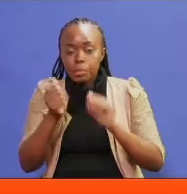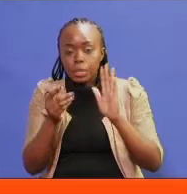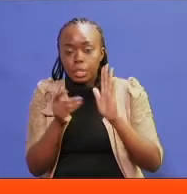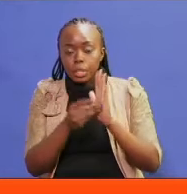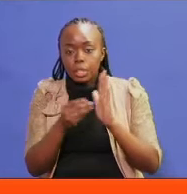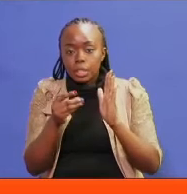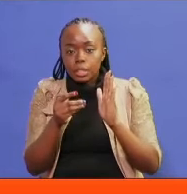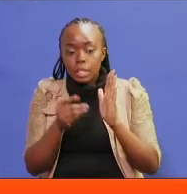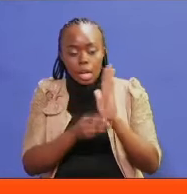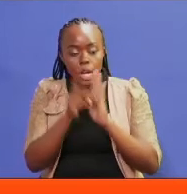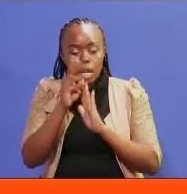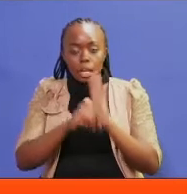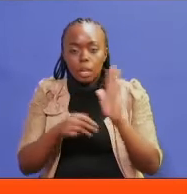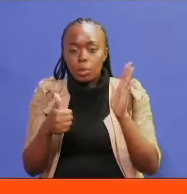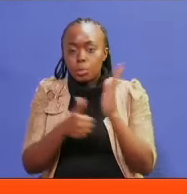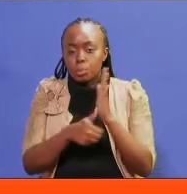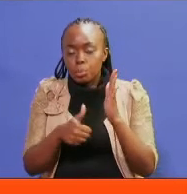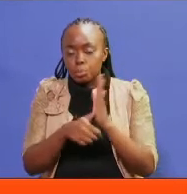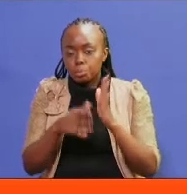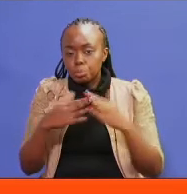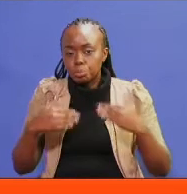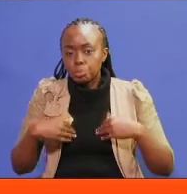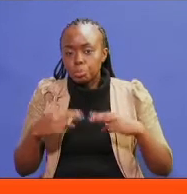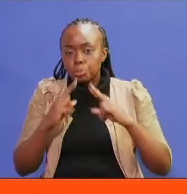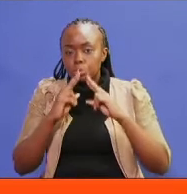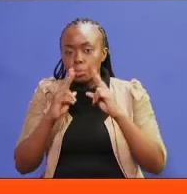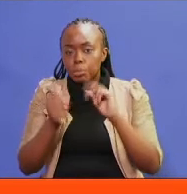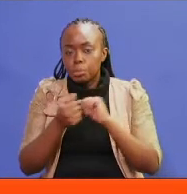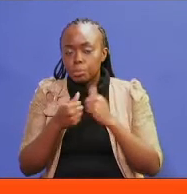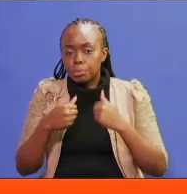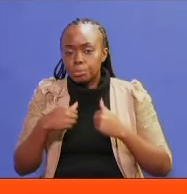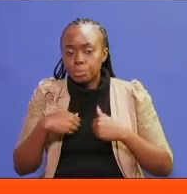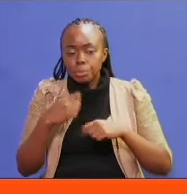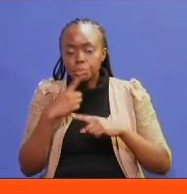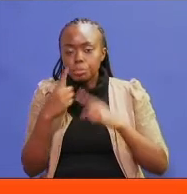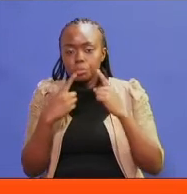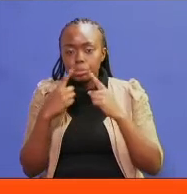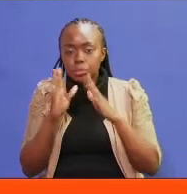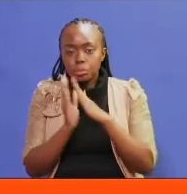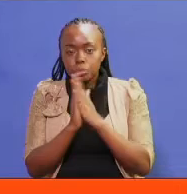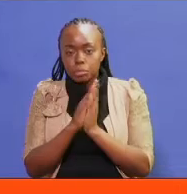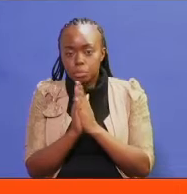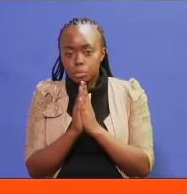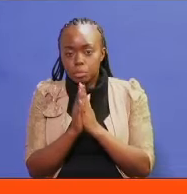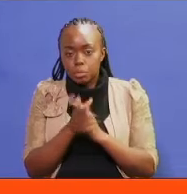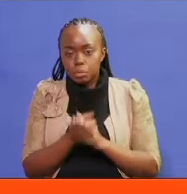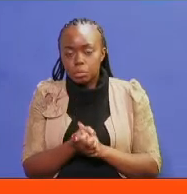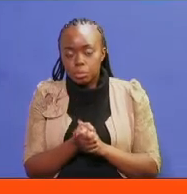a mechanical breakdown. Our reporter Ryan Andanje tells us the story.